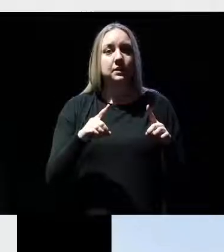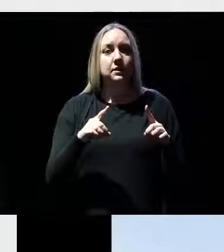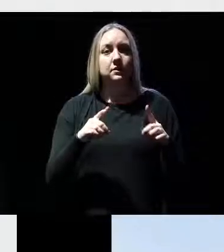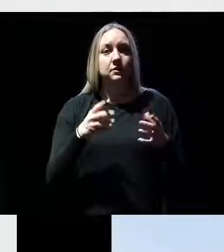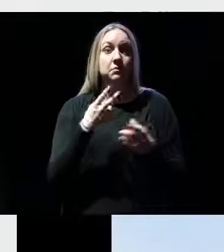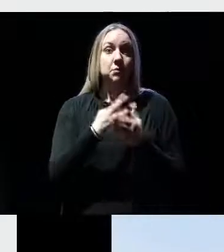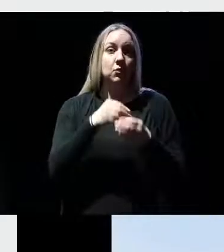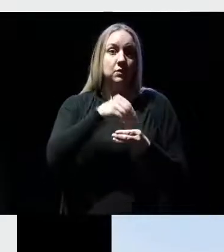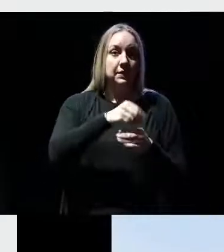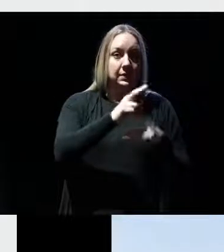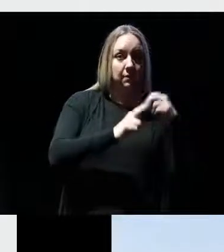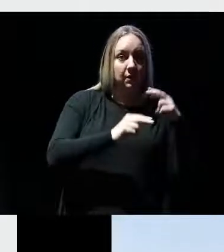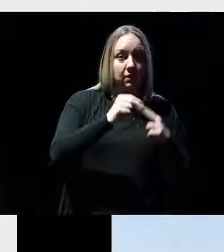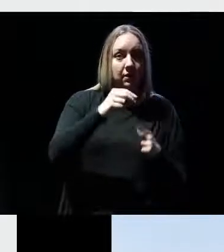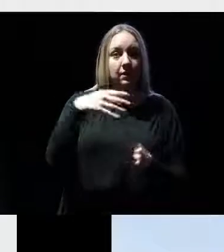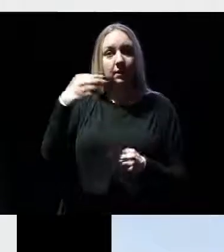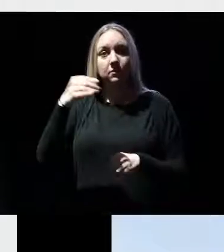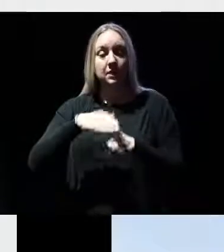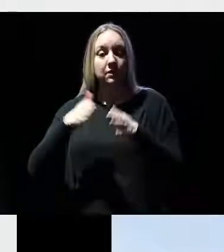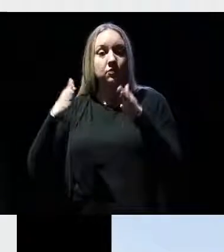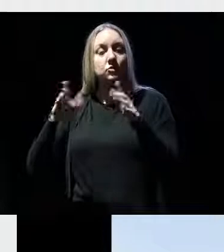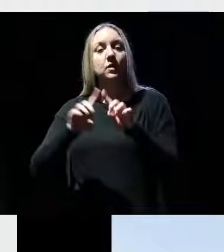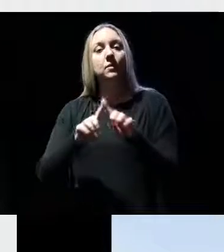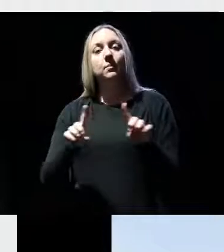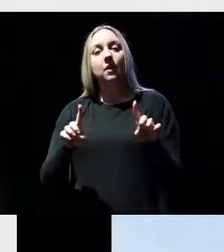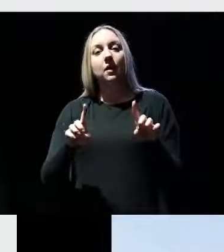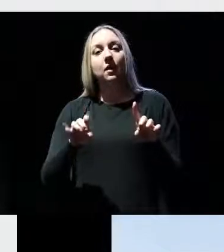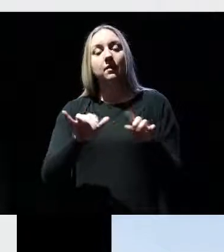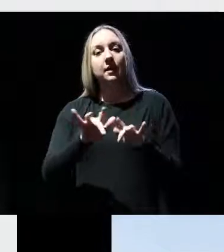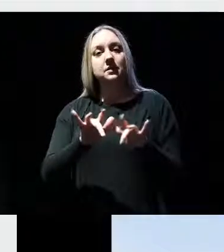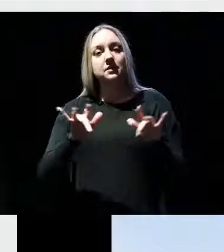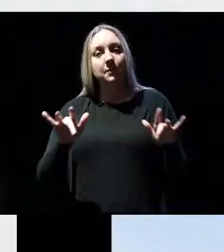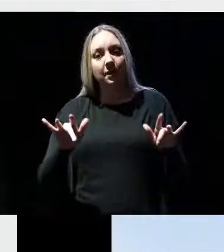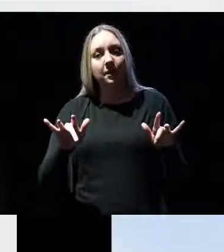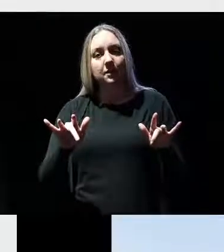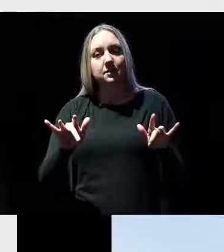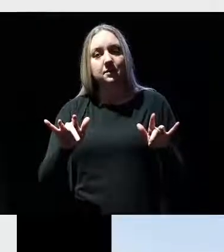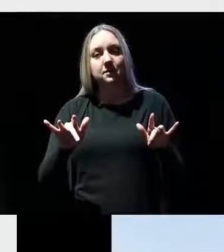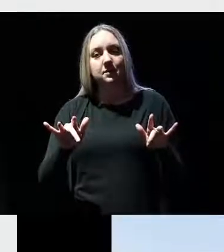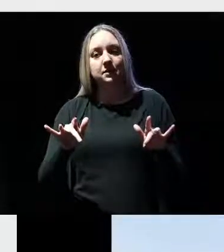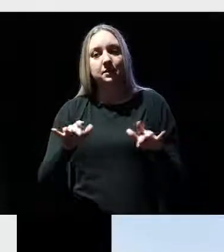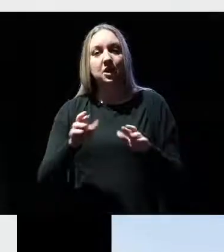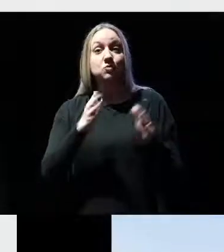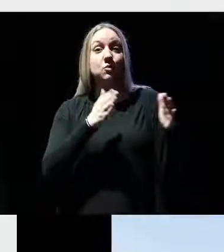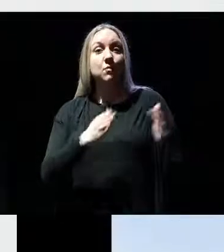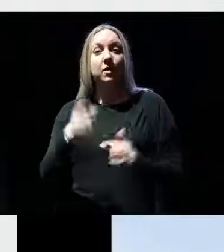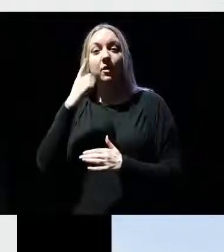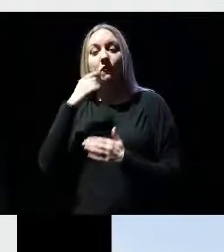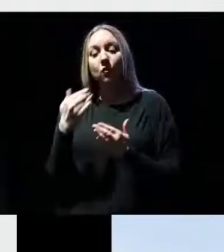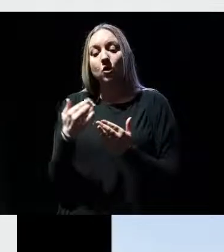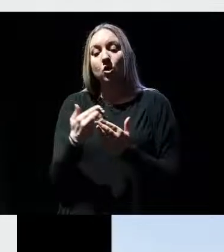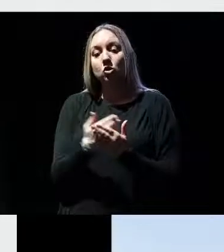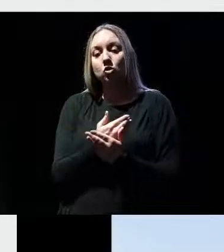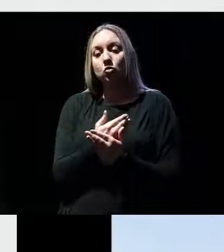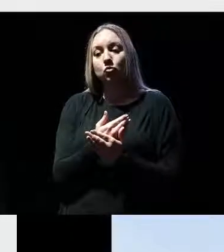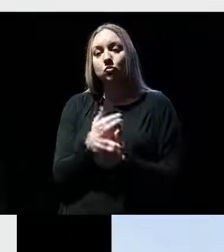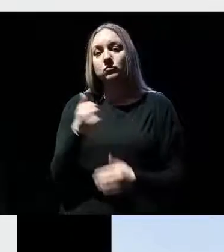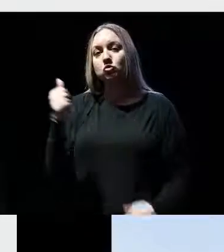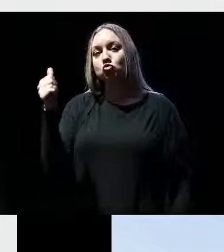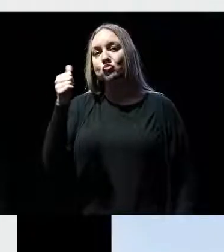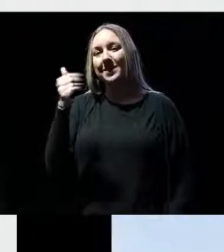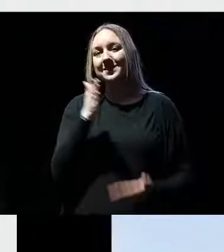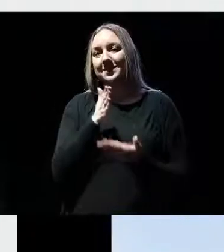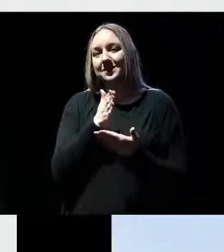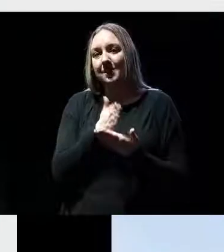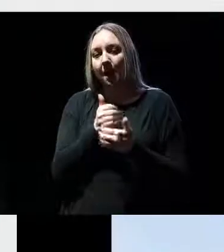building, but is also anticipating a new transit stop behind the building, which is meant to be built in the next couple